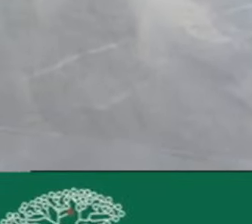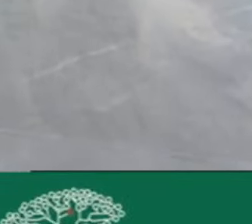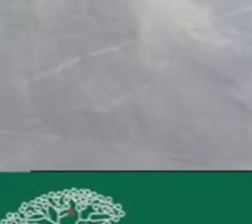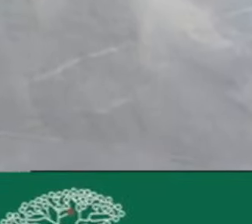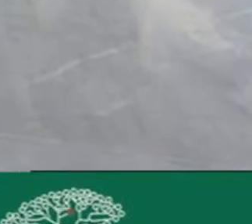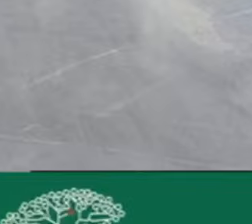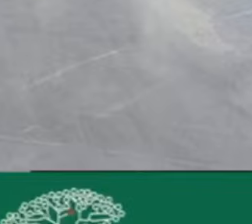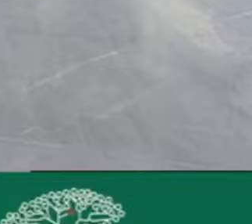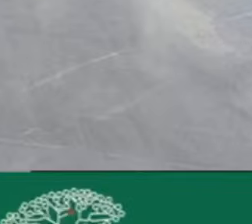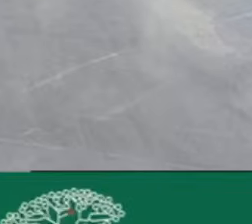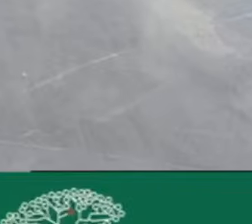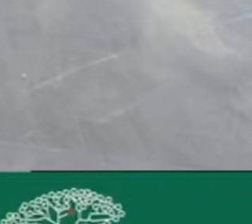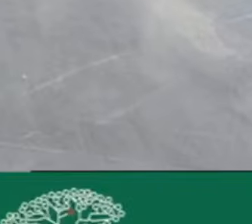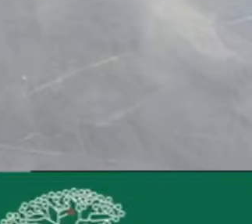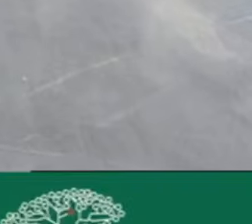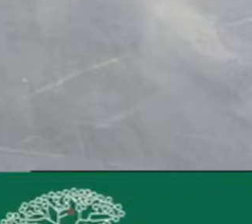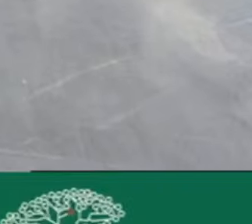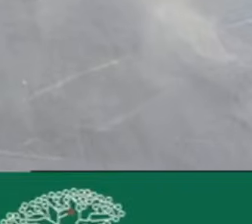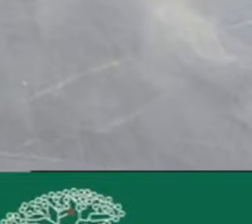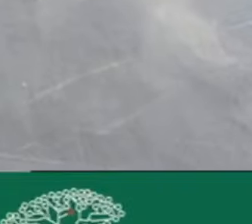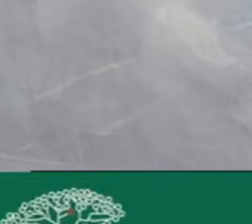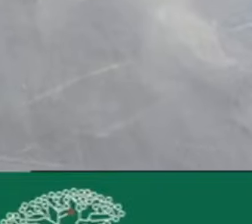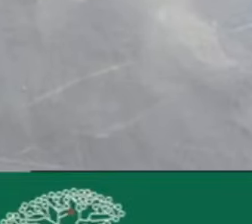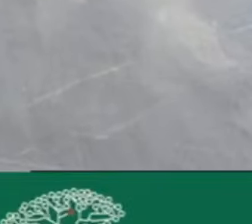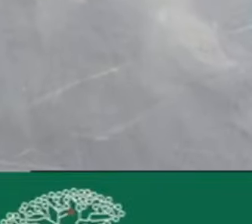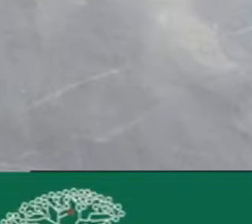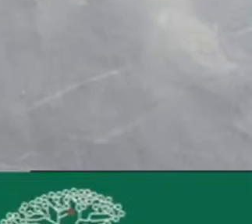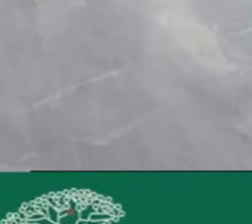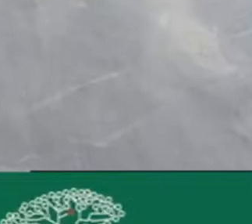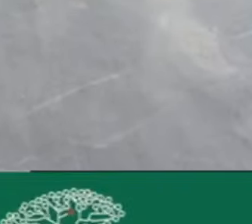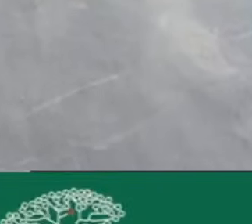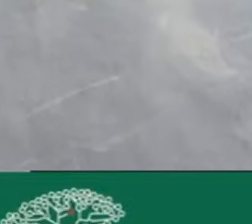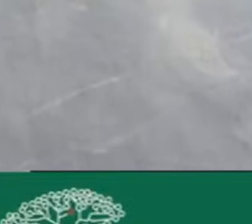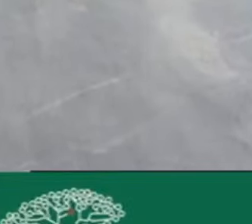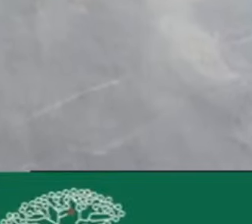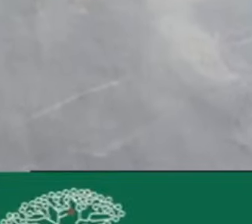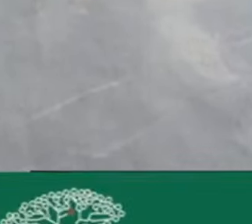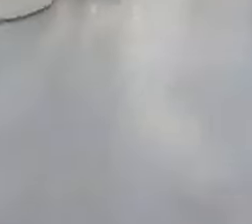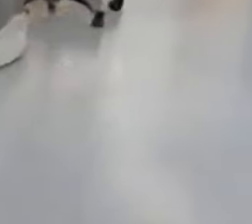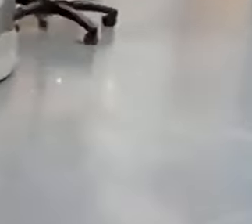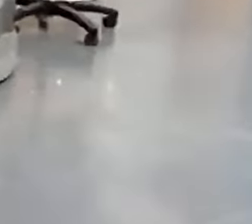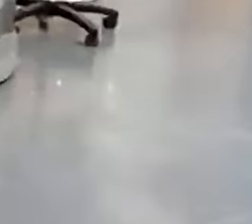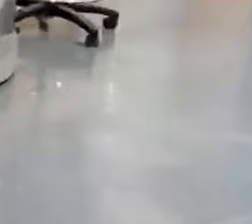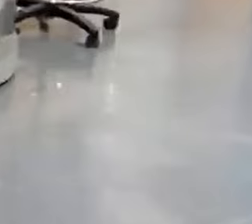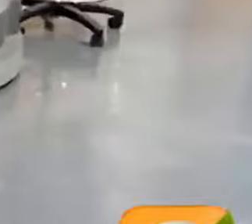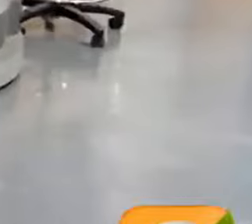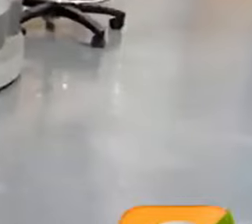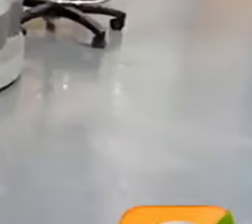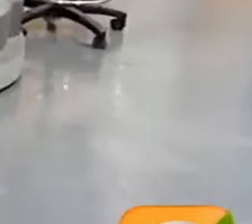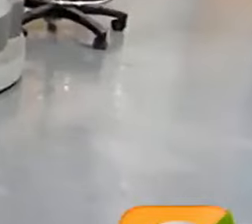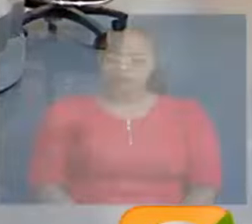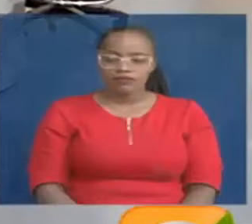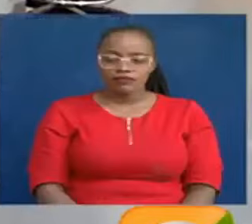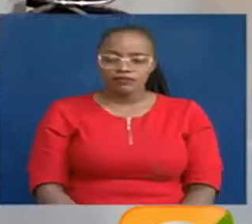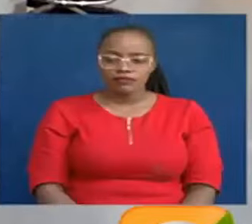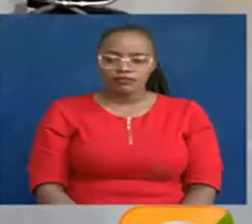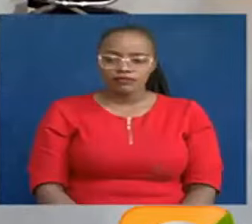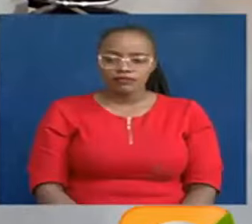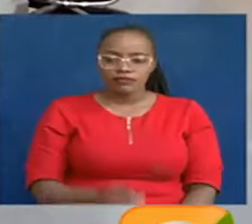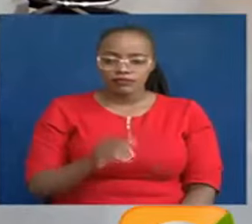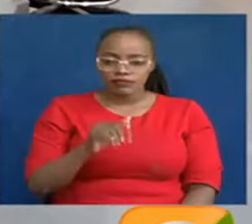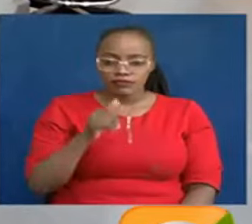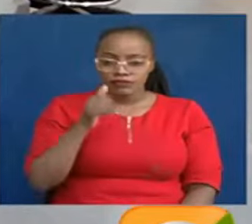additional connectivity in broadband or fiber. We also realized even where we have broadband mobile